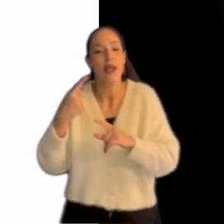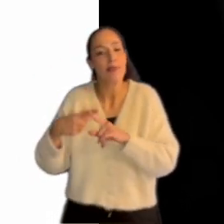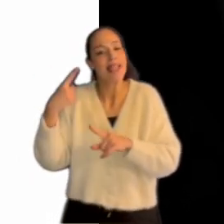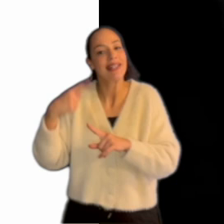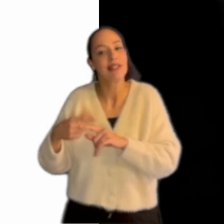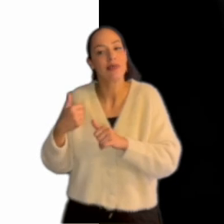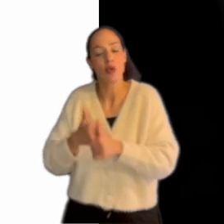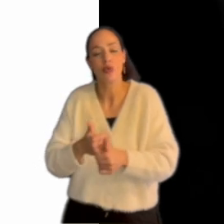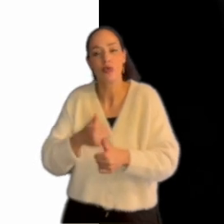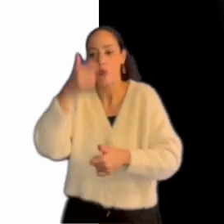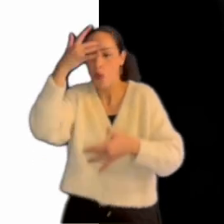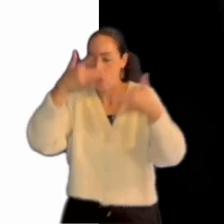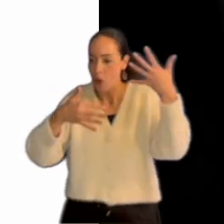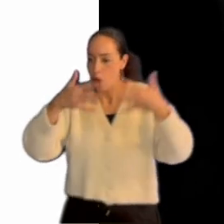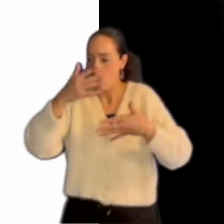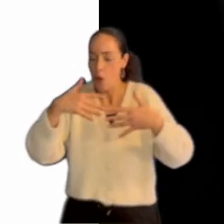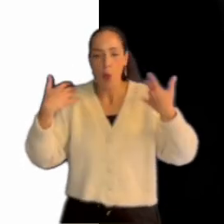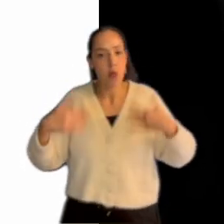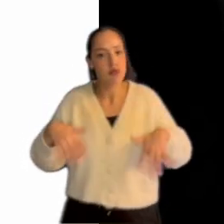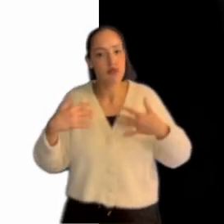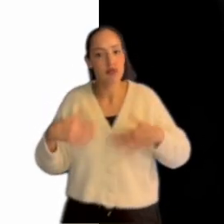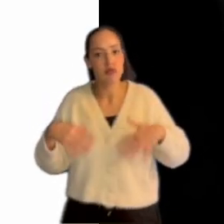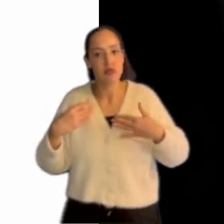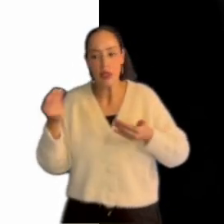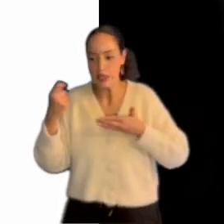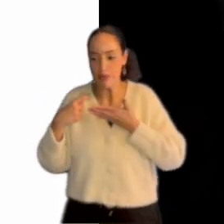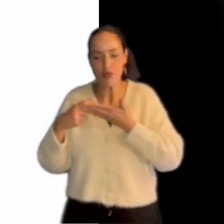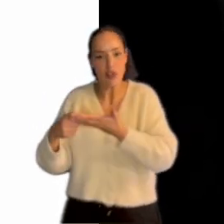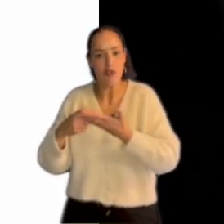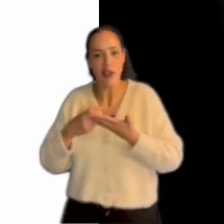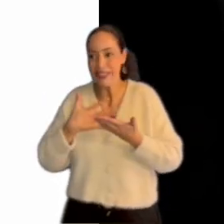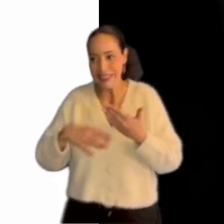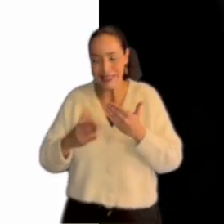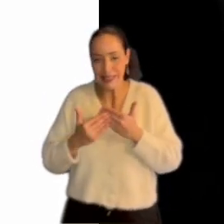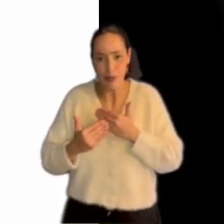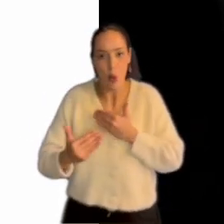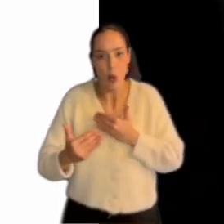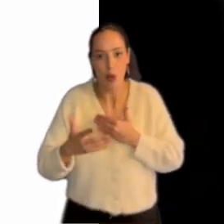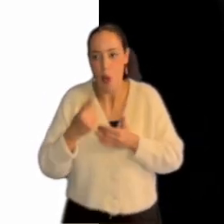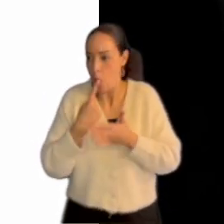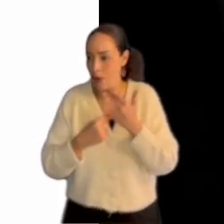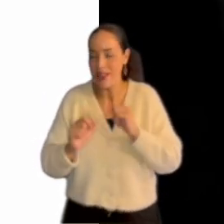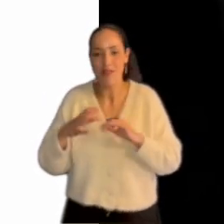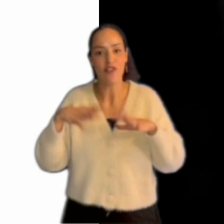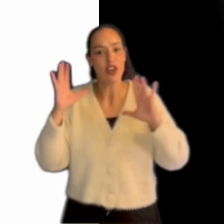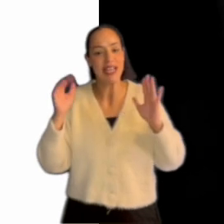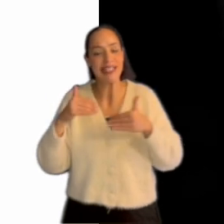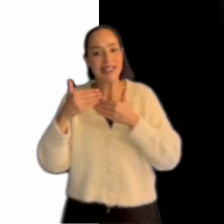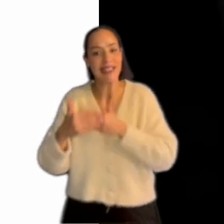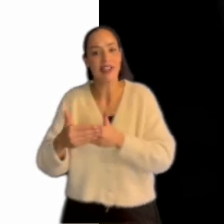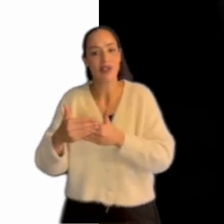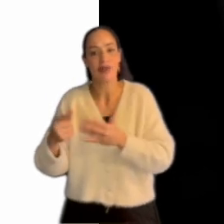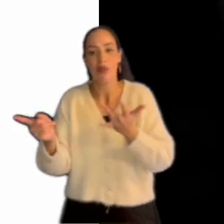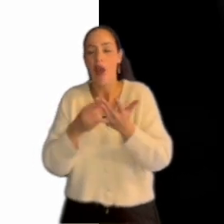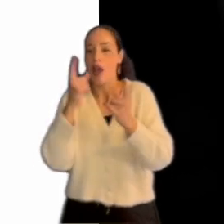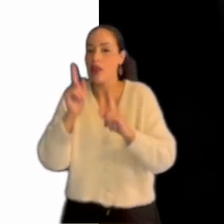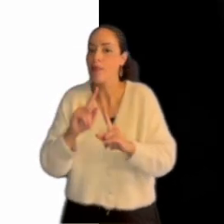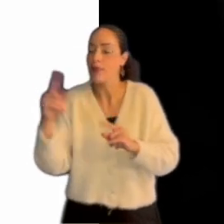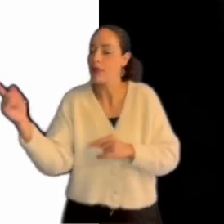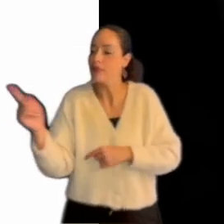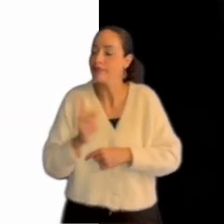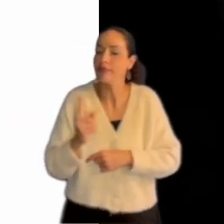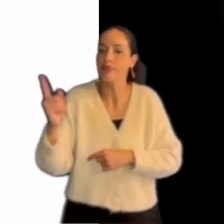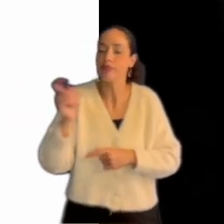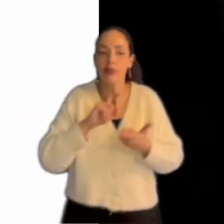service stabilised, with increased self-awareness and a better understanding of who and what supported them to cope. As a result, the 8 sessions